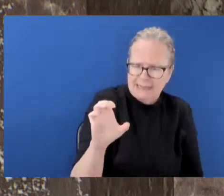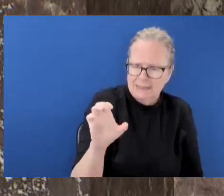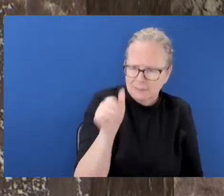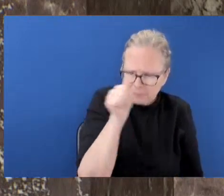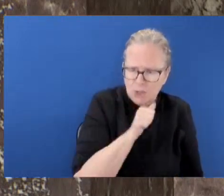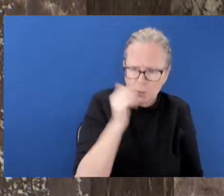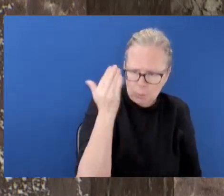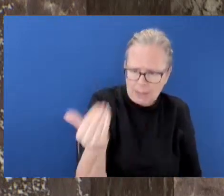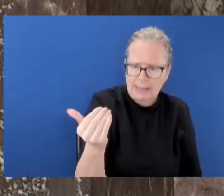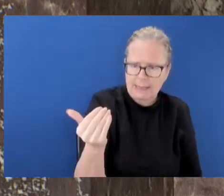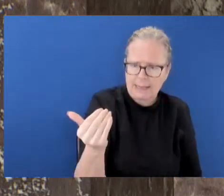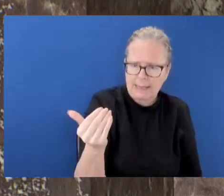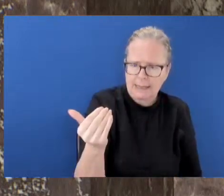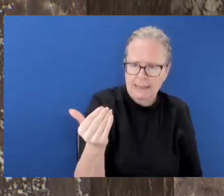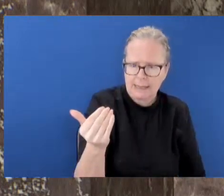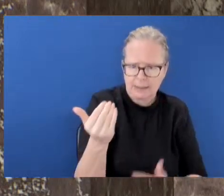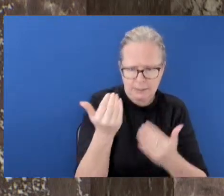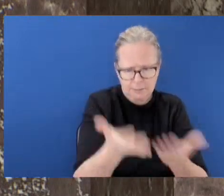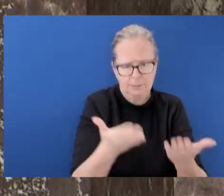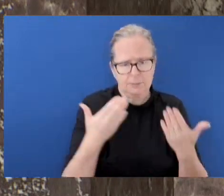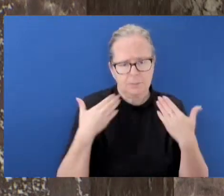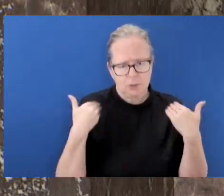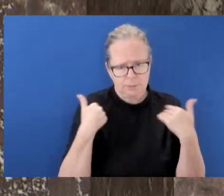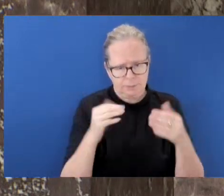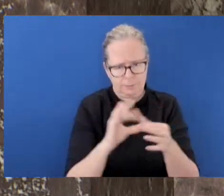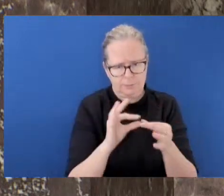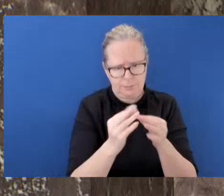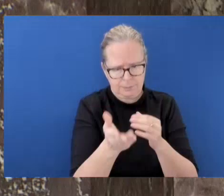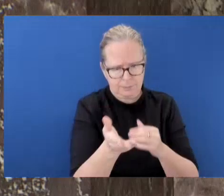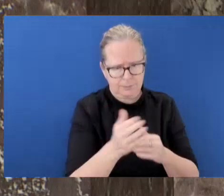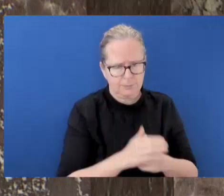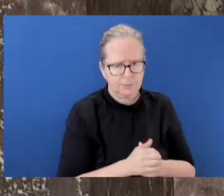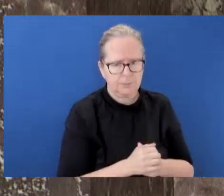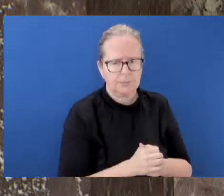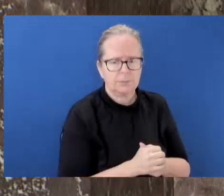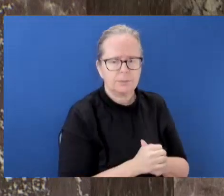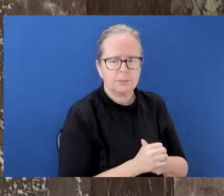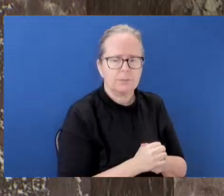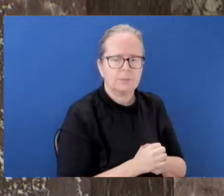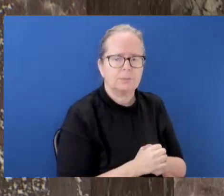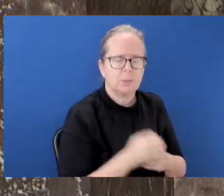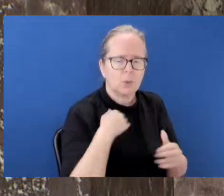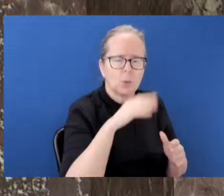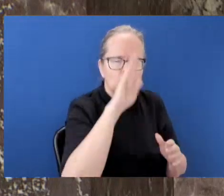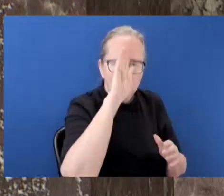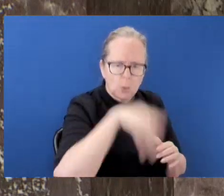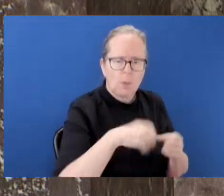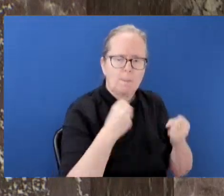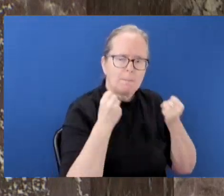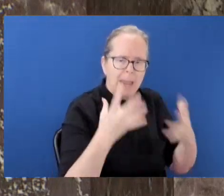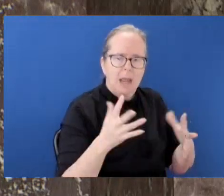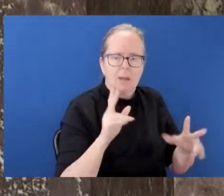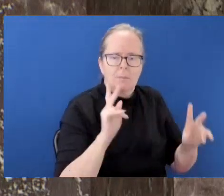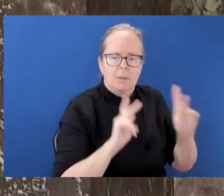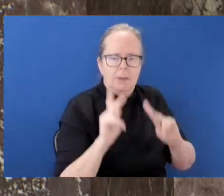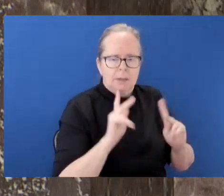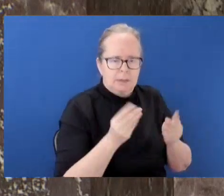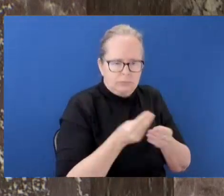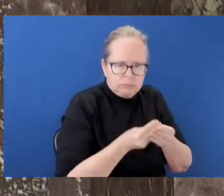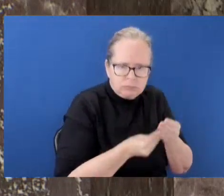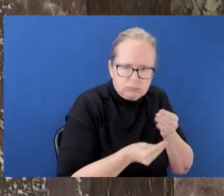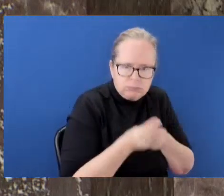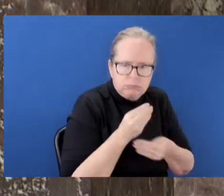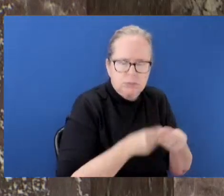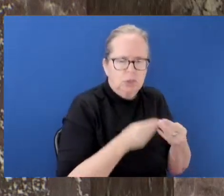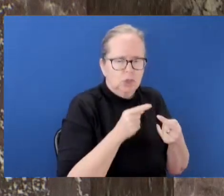doubt that we know that there are many people who are struggling with housing. That's why we've taken the measures we've taken, Honourable Speaker. Measures to cut red tape.